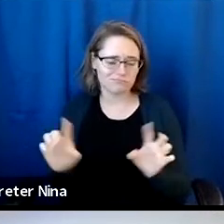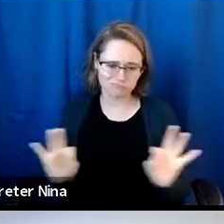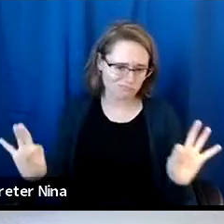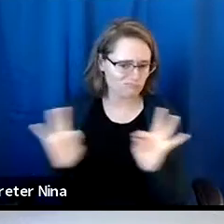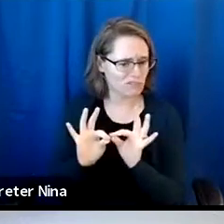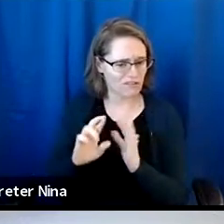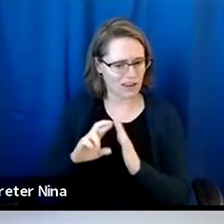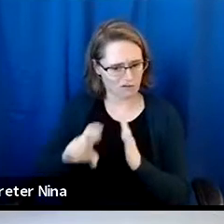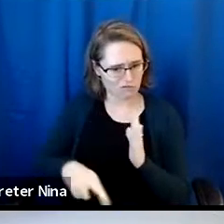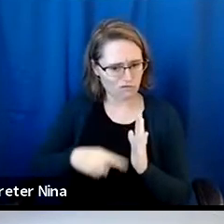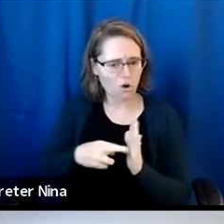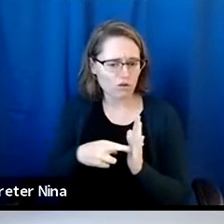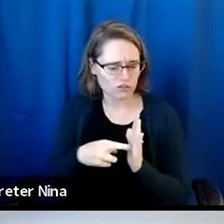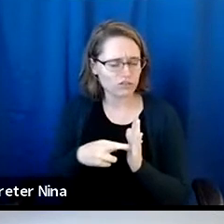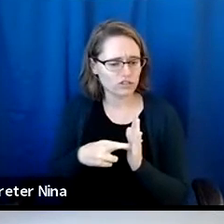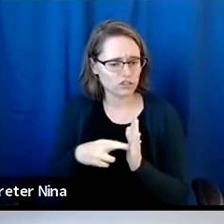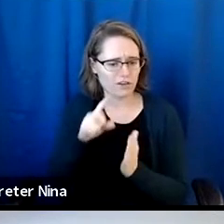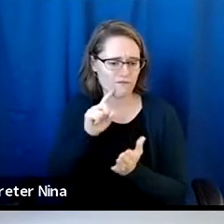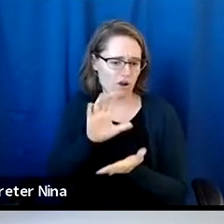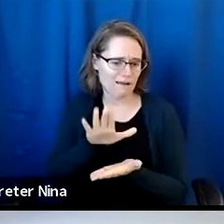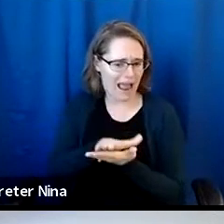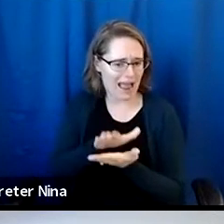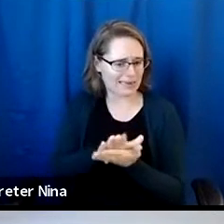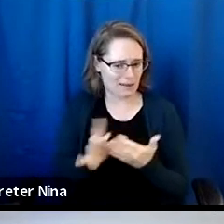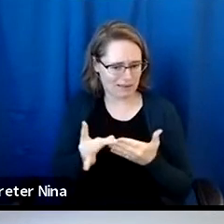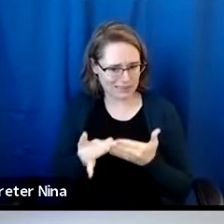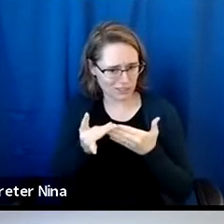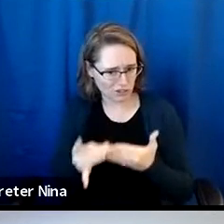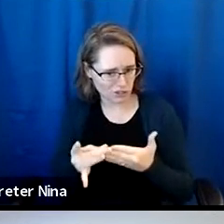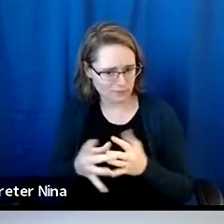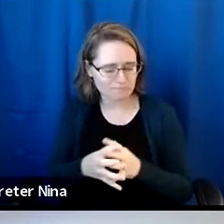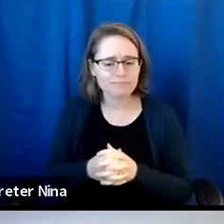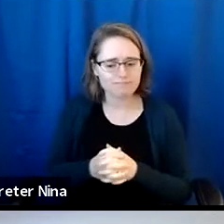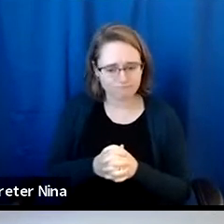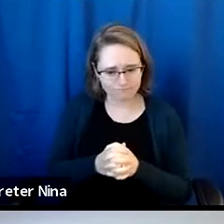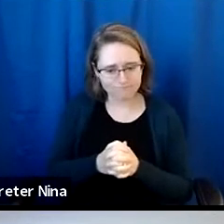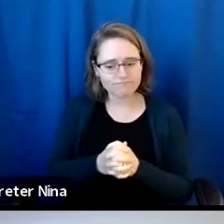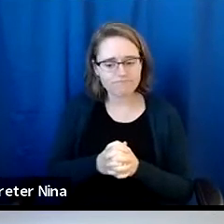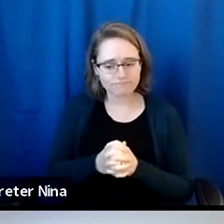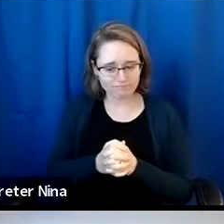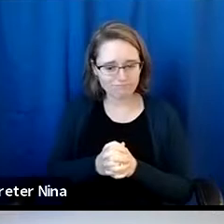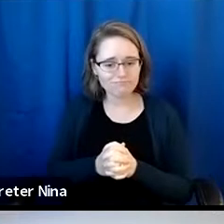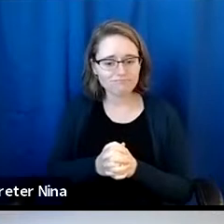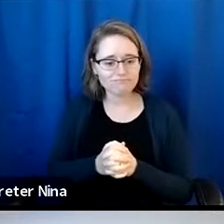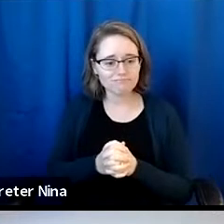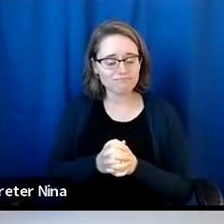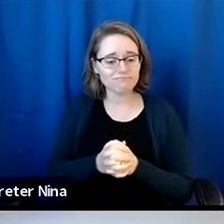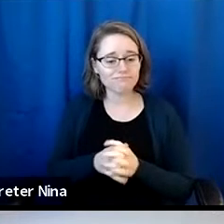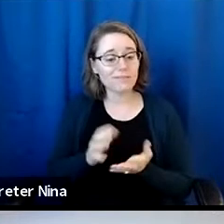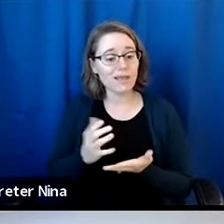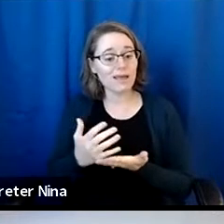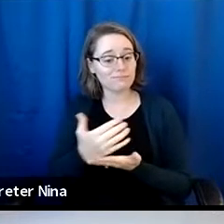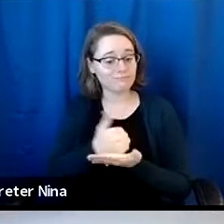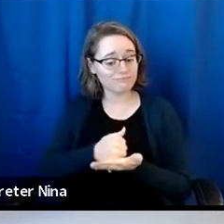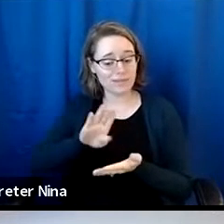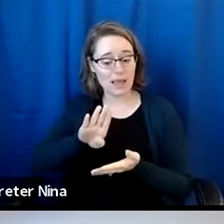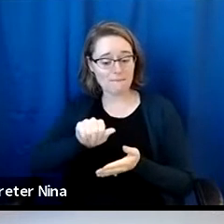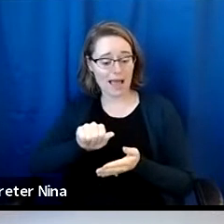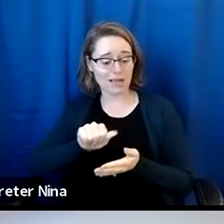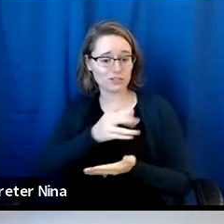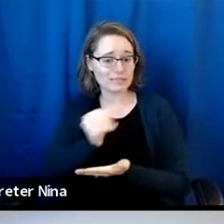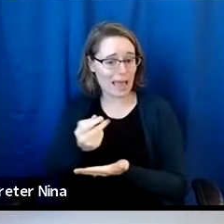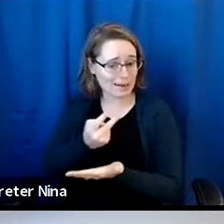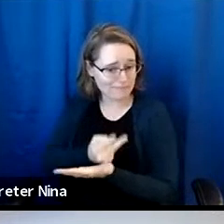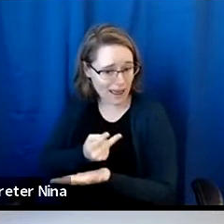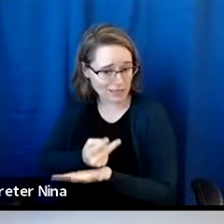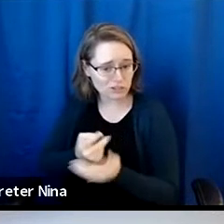significant roles in terms of academic leadership. She earned her bachelor and master's degree from